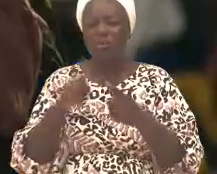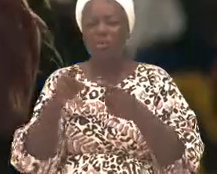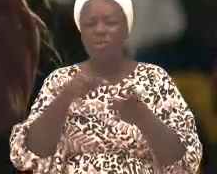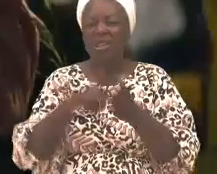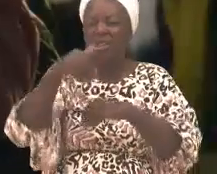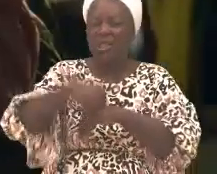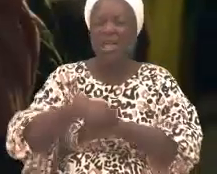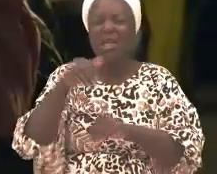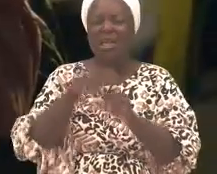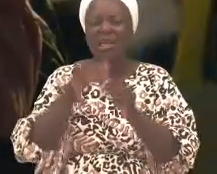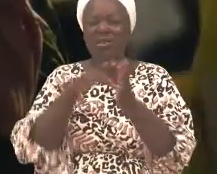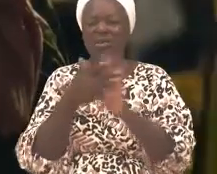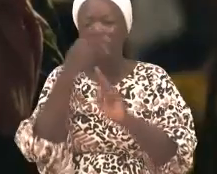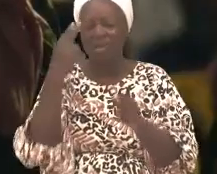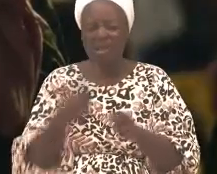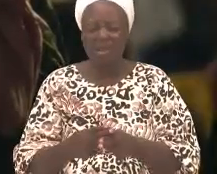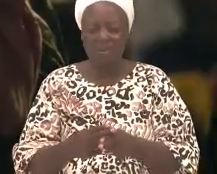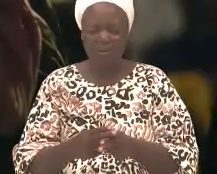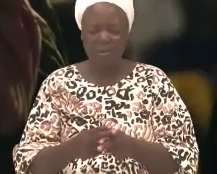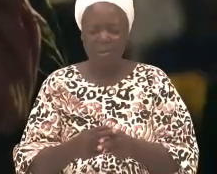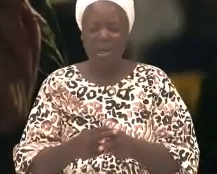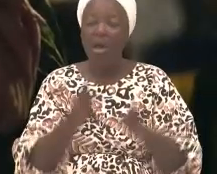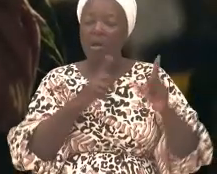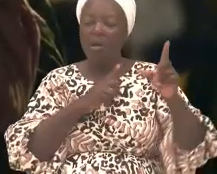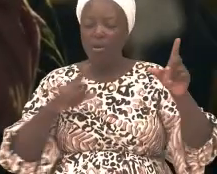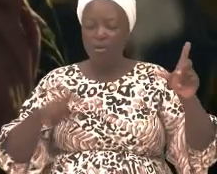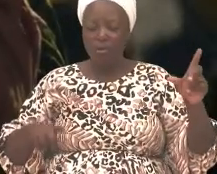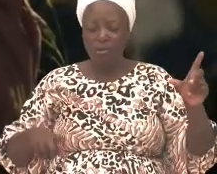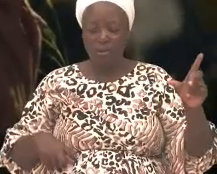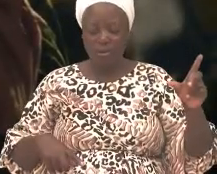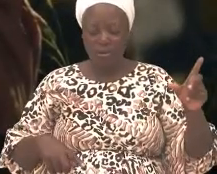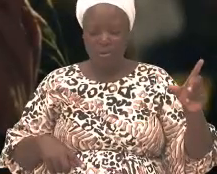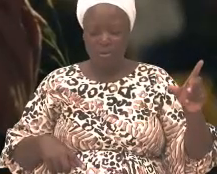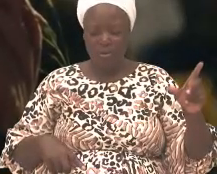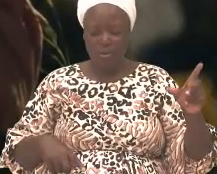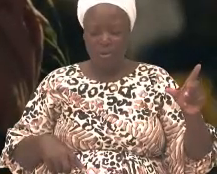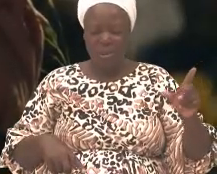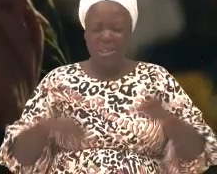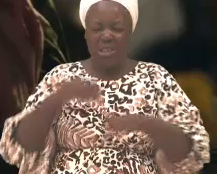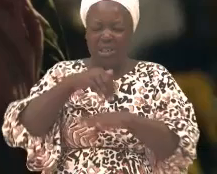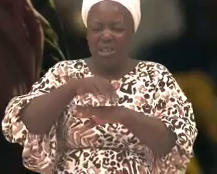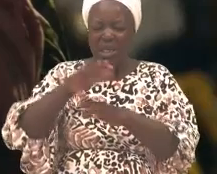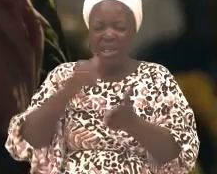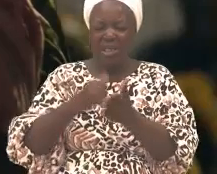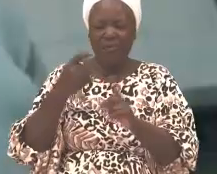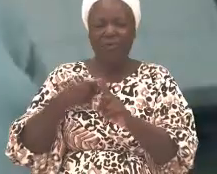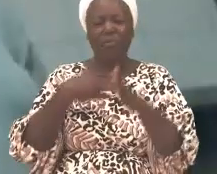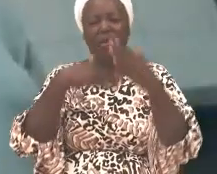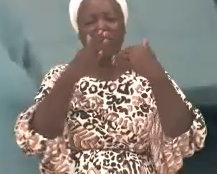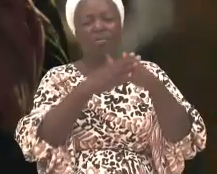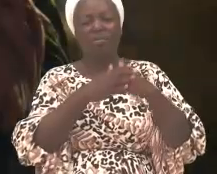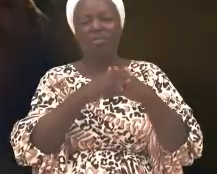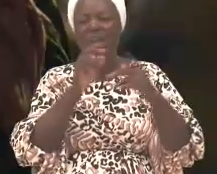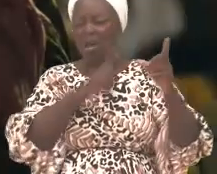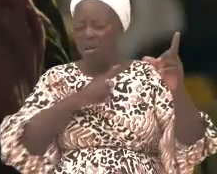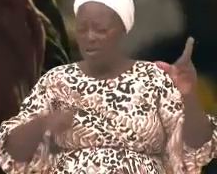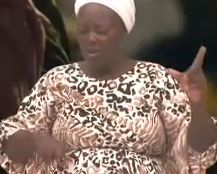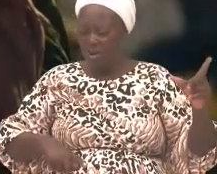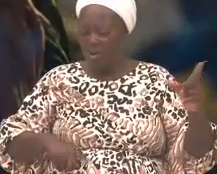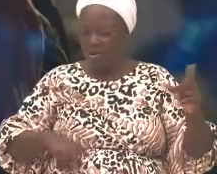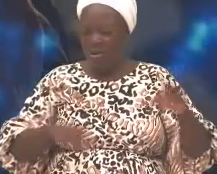Jesus' name. Lord, send it from heaven. Lord, grant them the faith